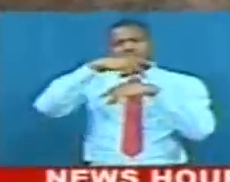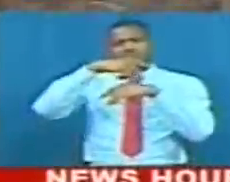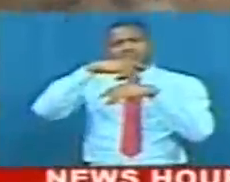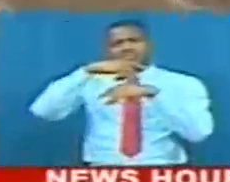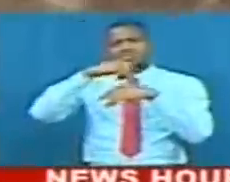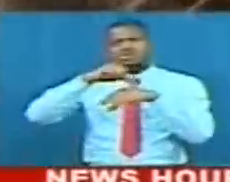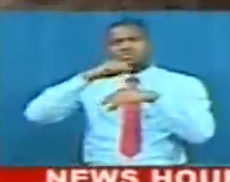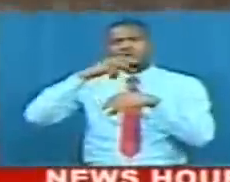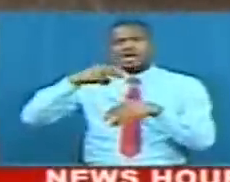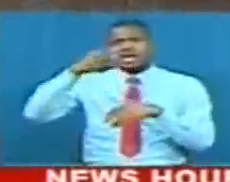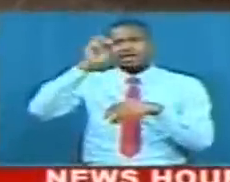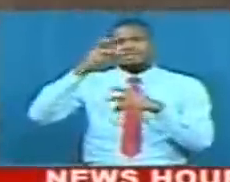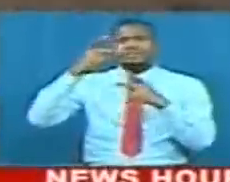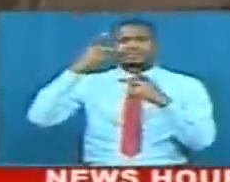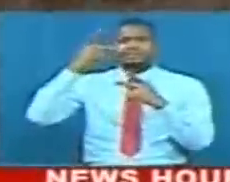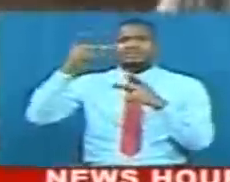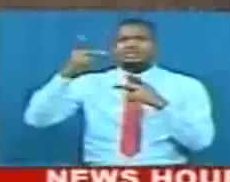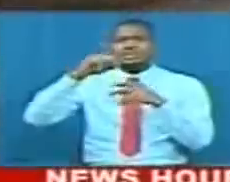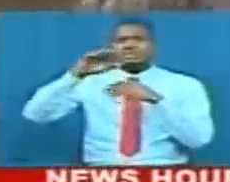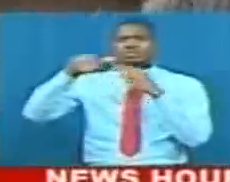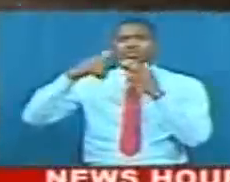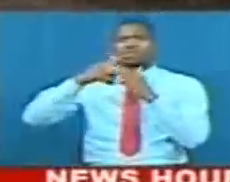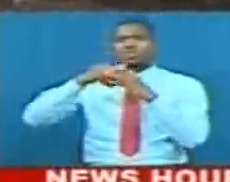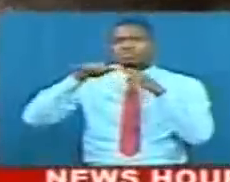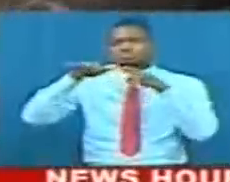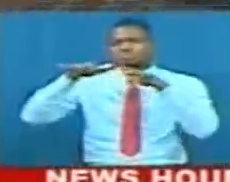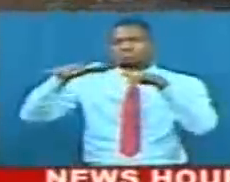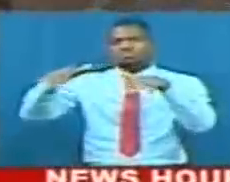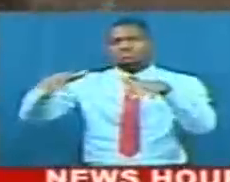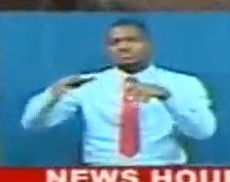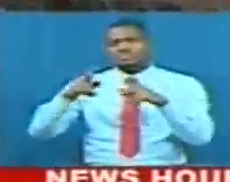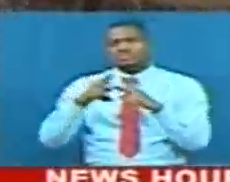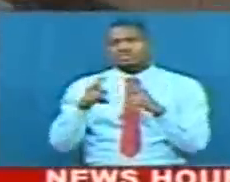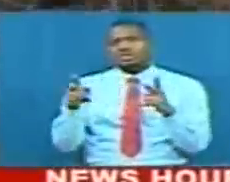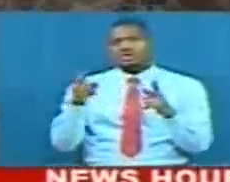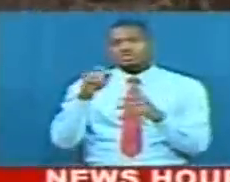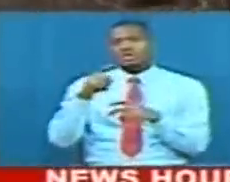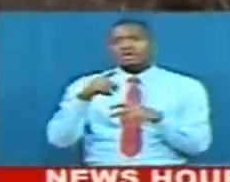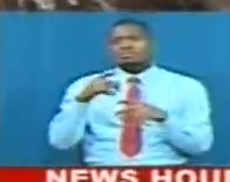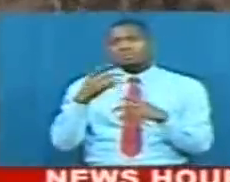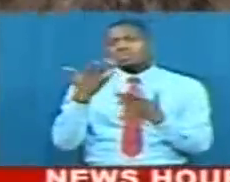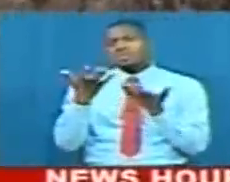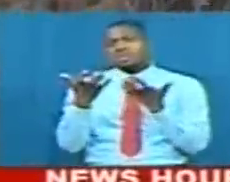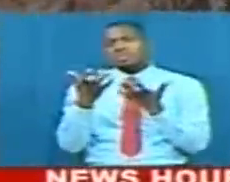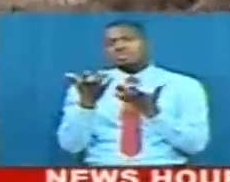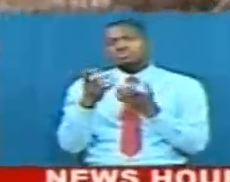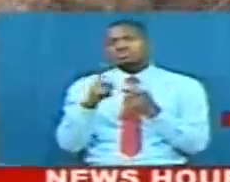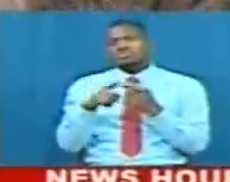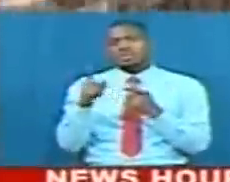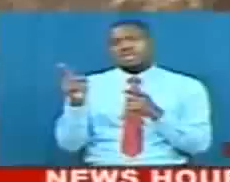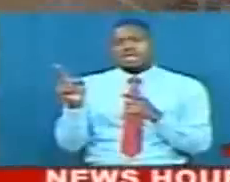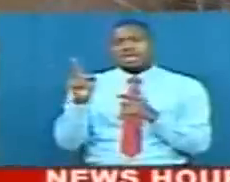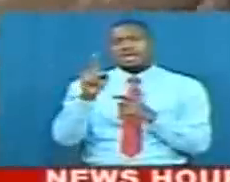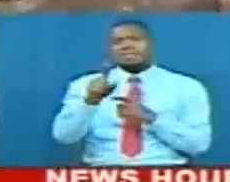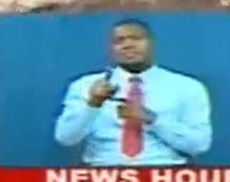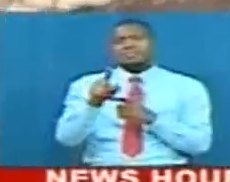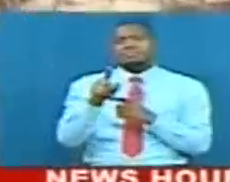At least at the higher point that you can see that way. So it was just like we wanted him to